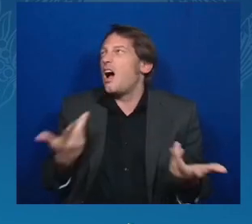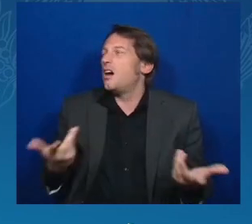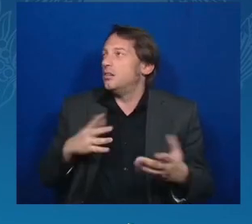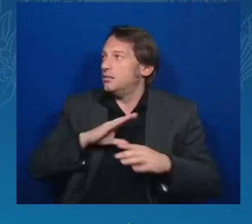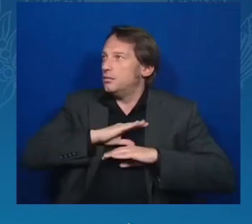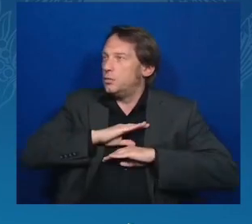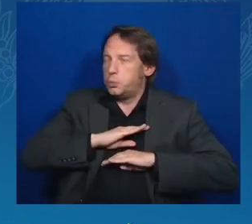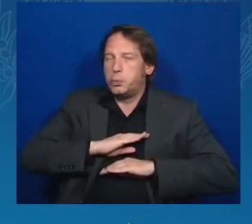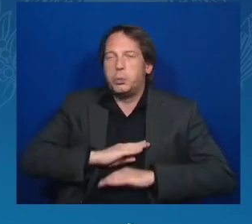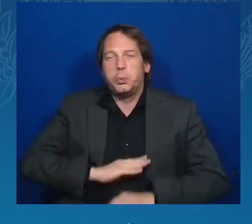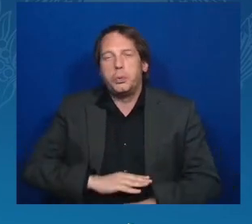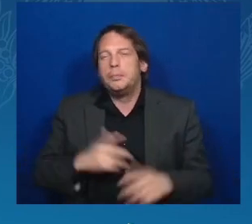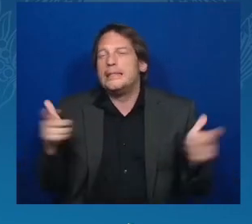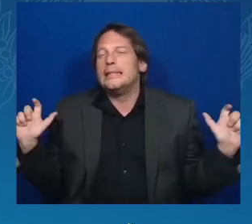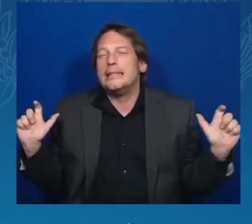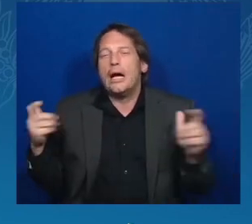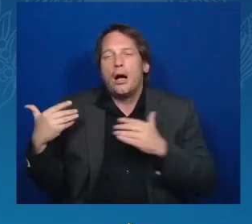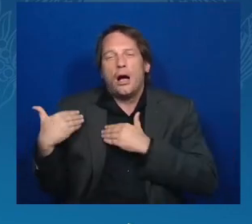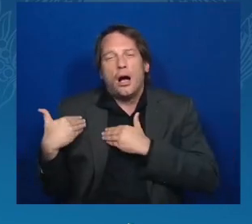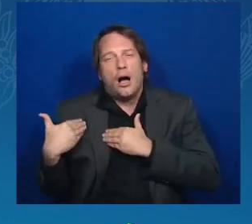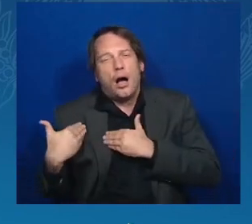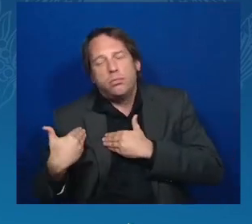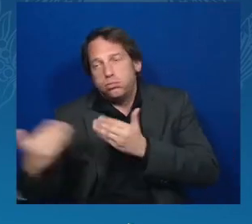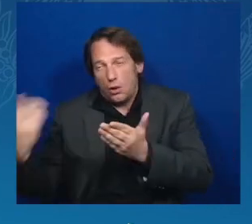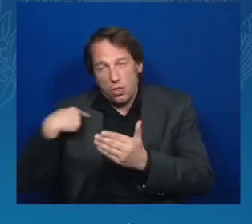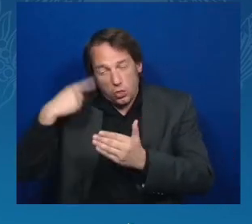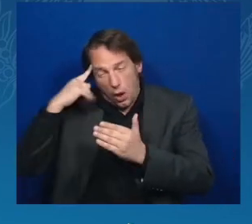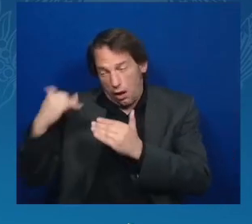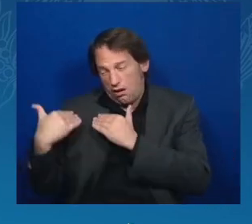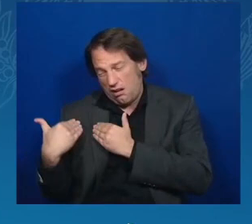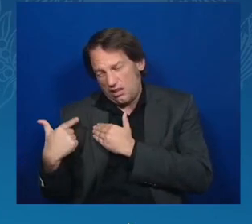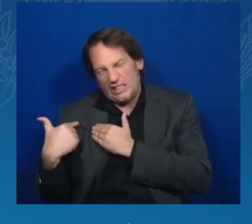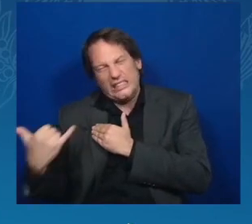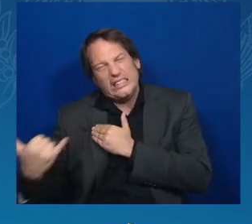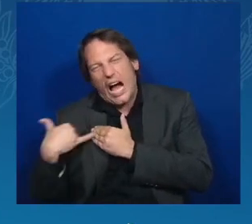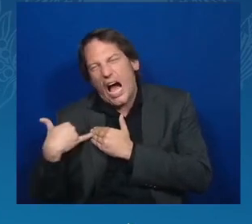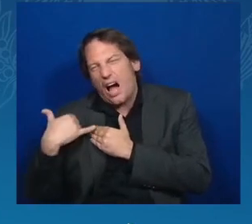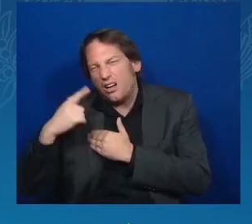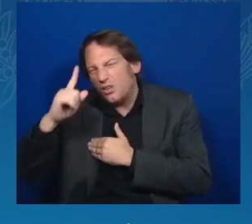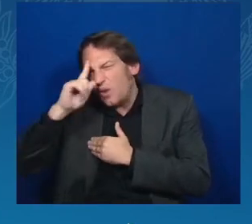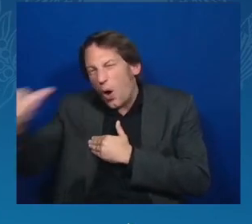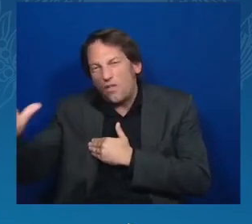for forever. It seemed like I would never pay it off. Well, and also